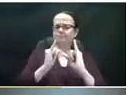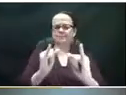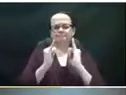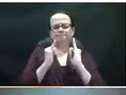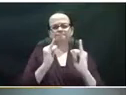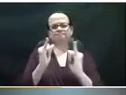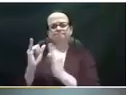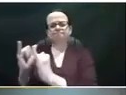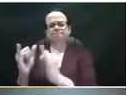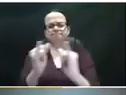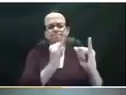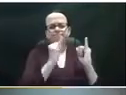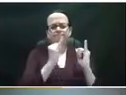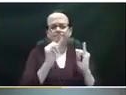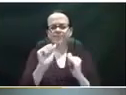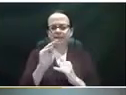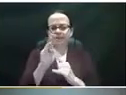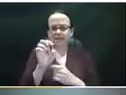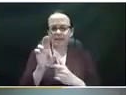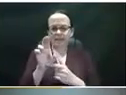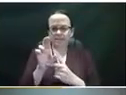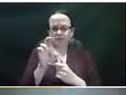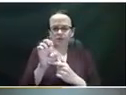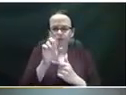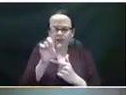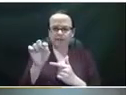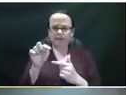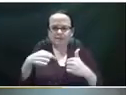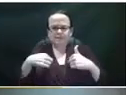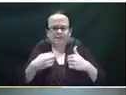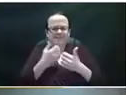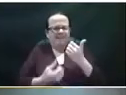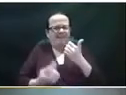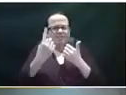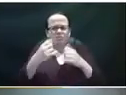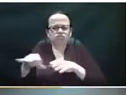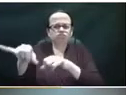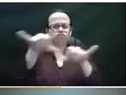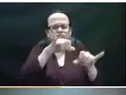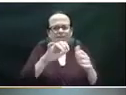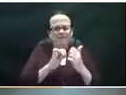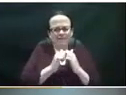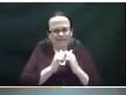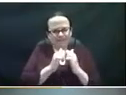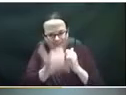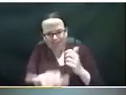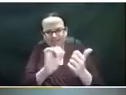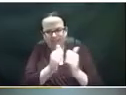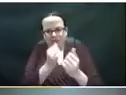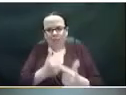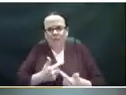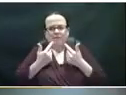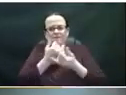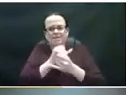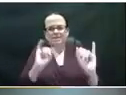else. Amber, me, Elizabeth, everybody. That is how we live an independent life. That is